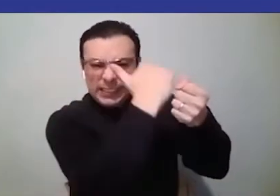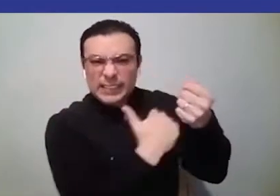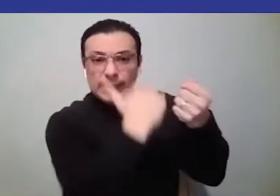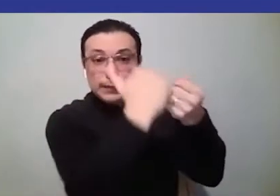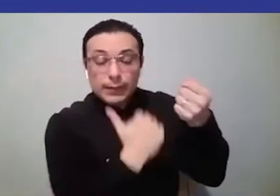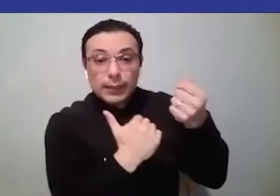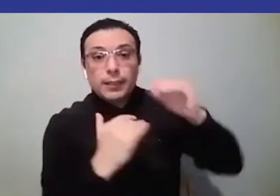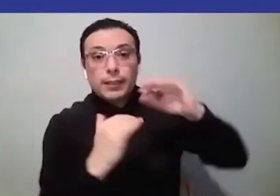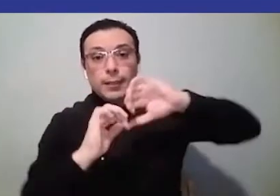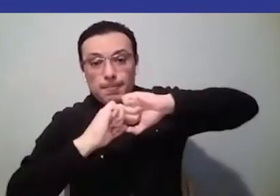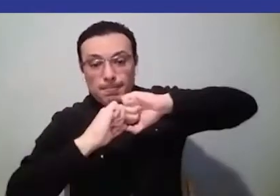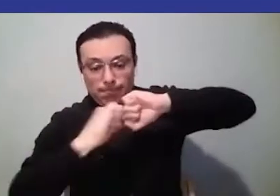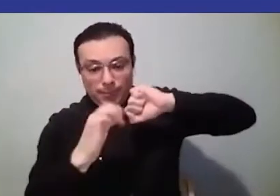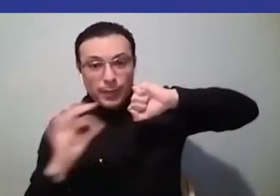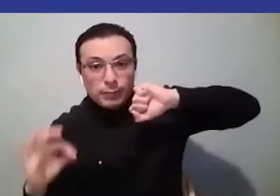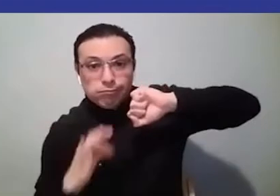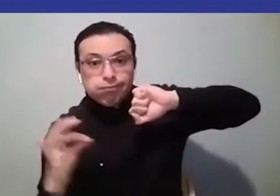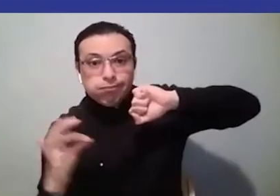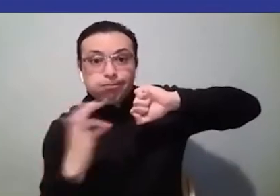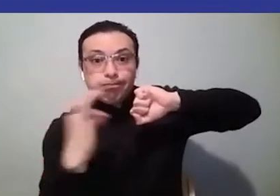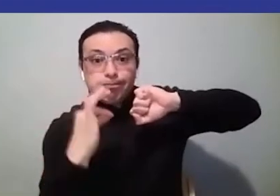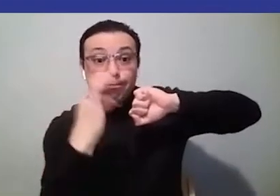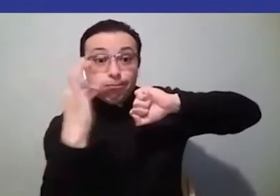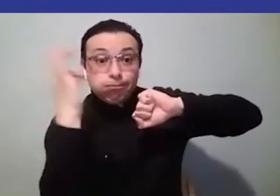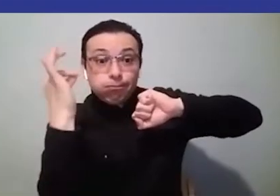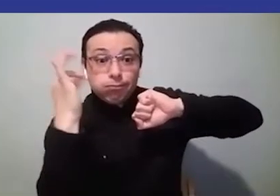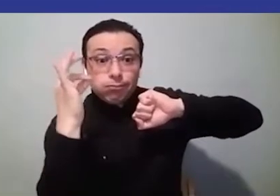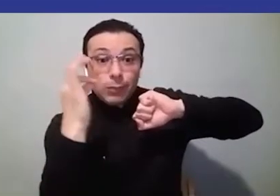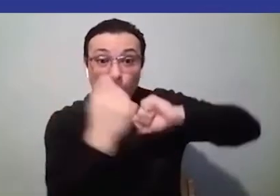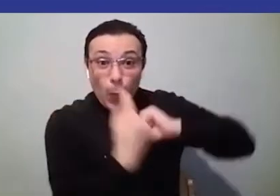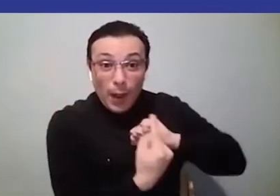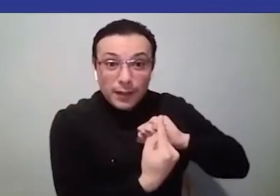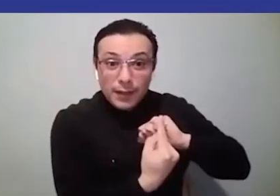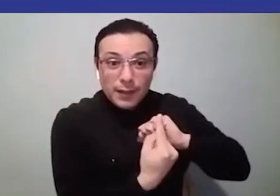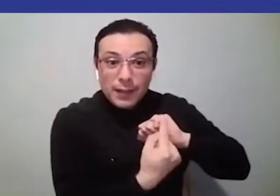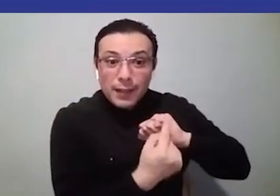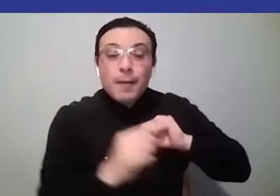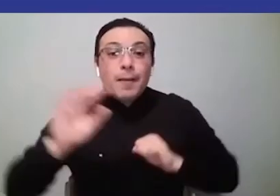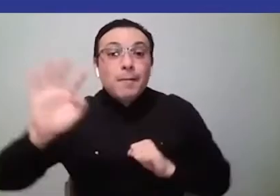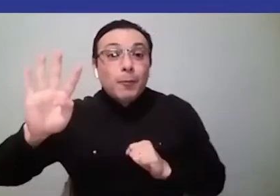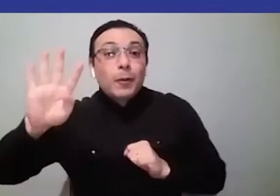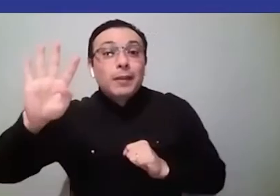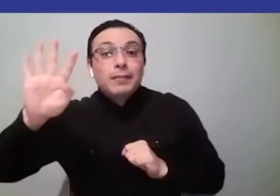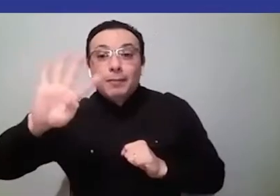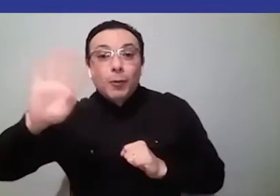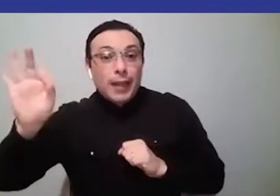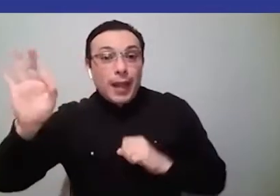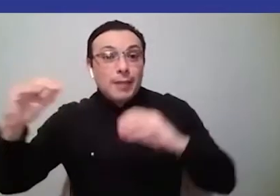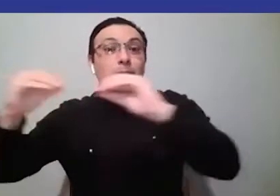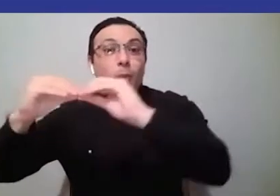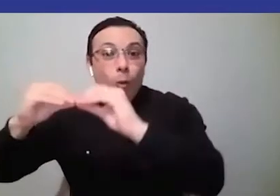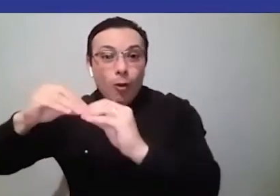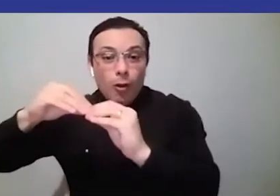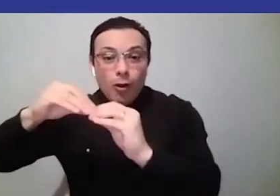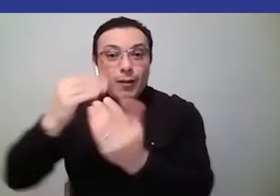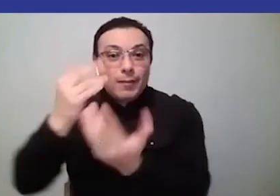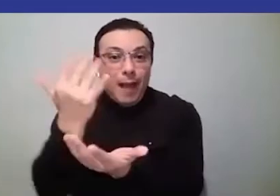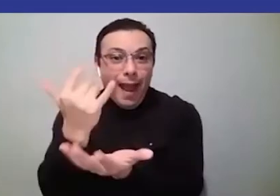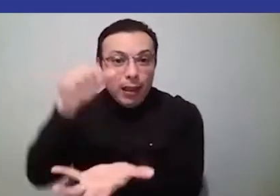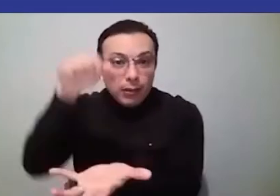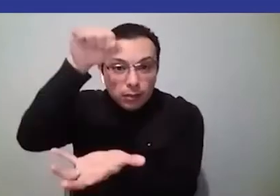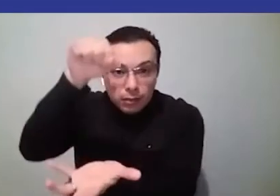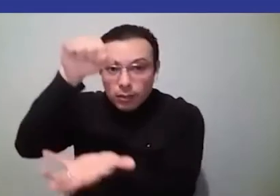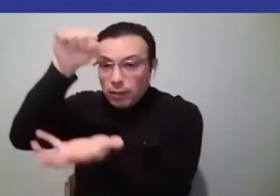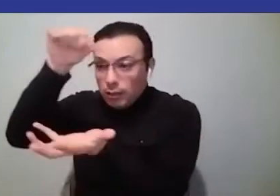with 49 other lanterns have been part of an ongoing tour and offering